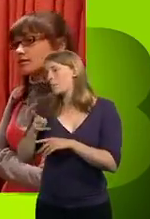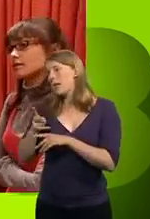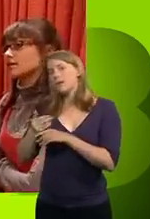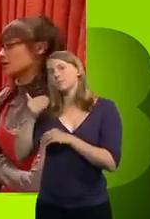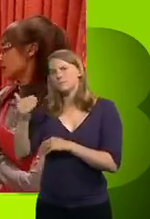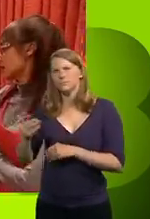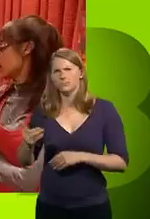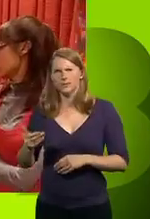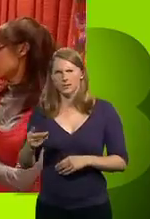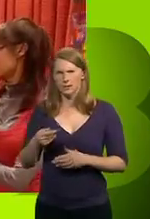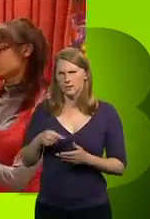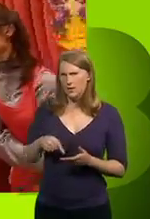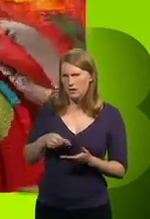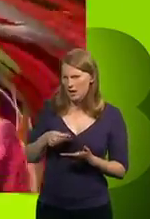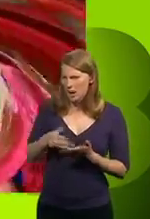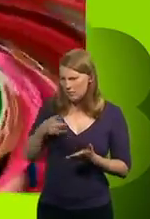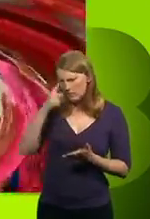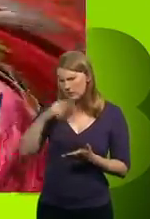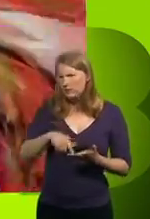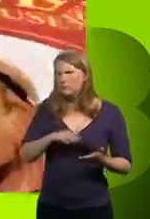How much do you think she would have given me for this?